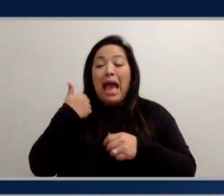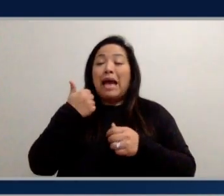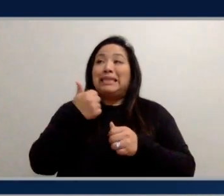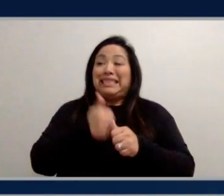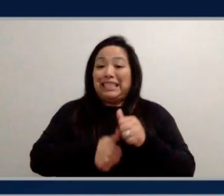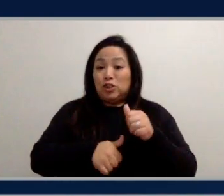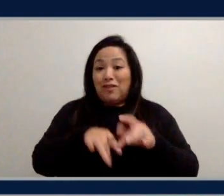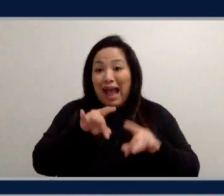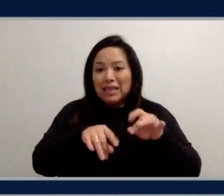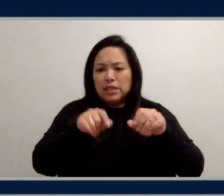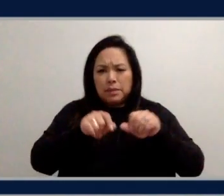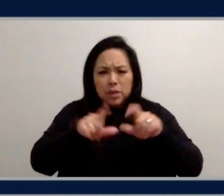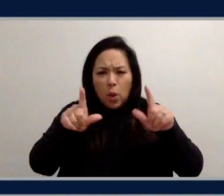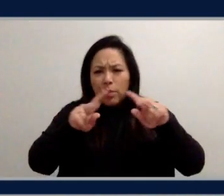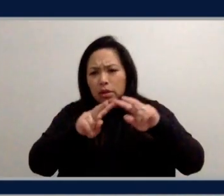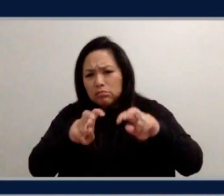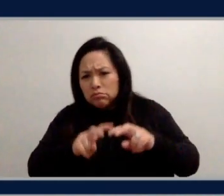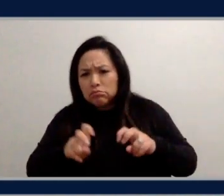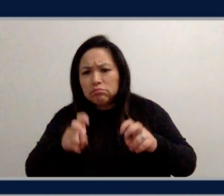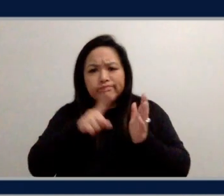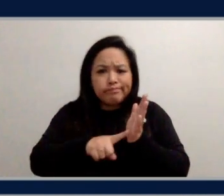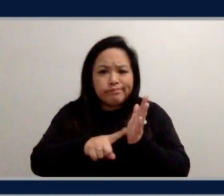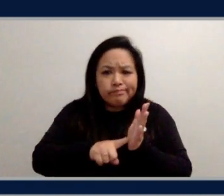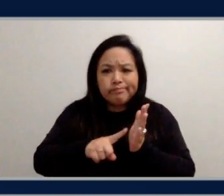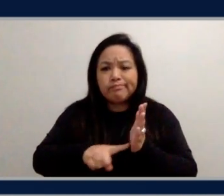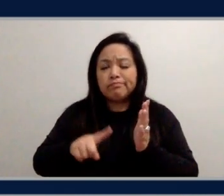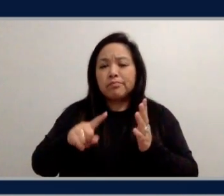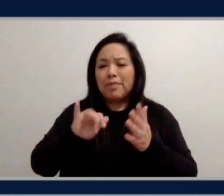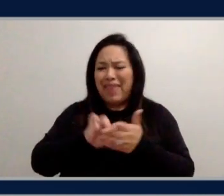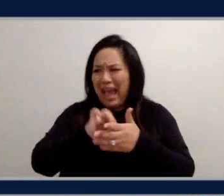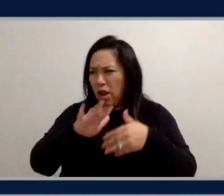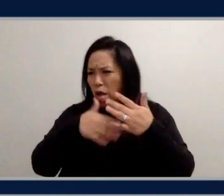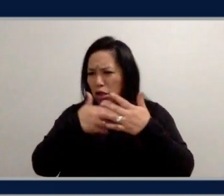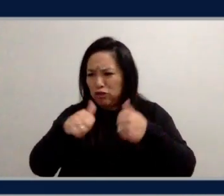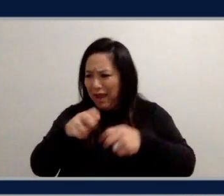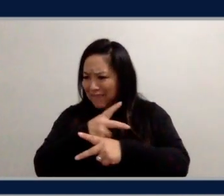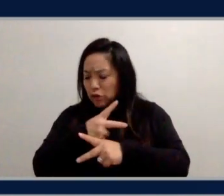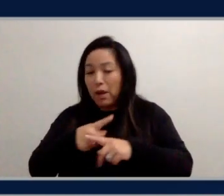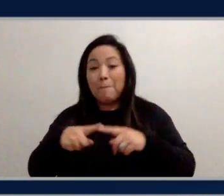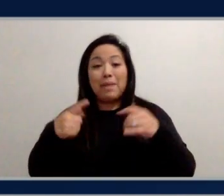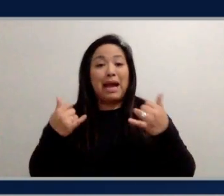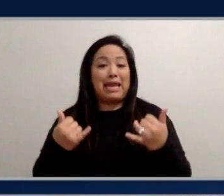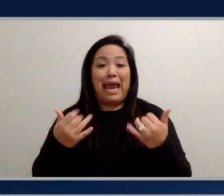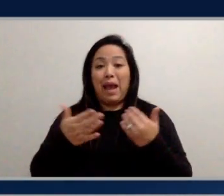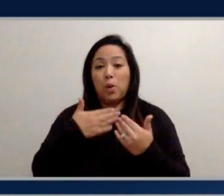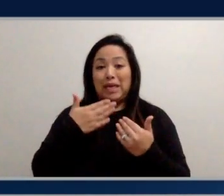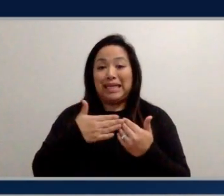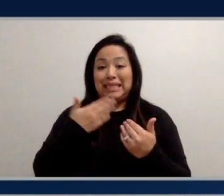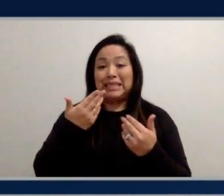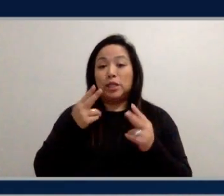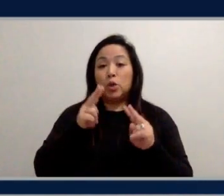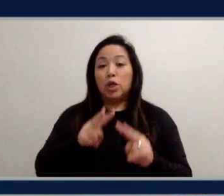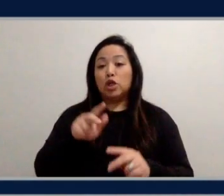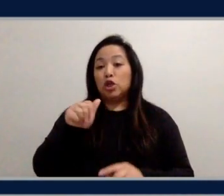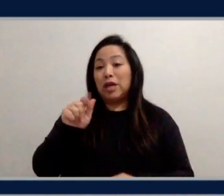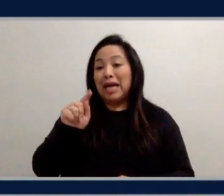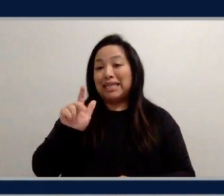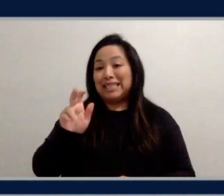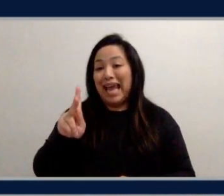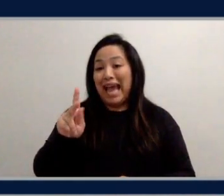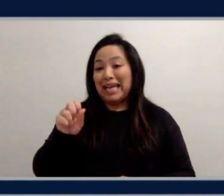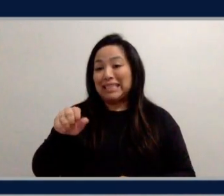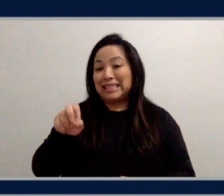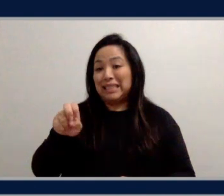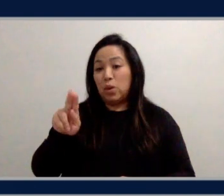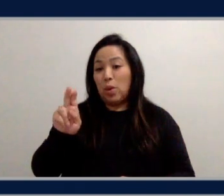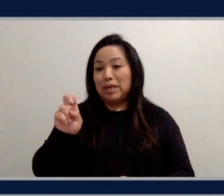and then connect it and try to put it all together, now it's super easy. You can just look at the attack sequences and you have everything right